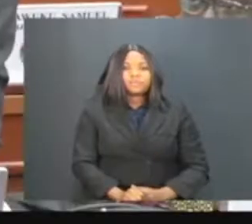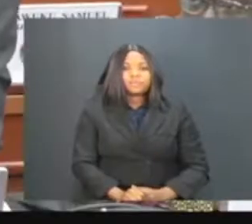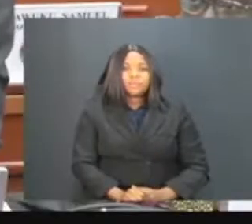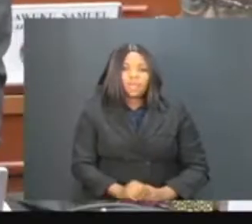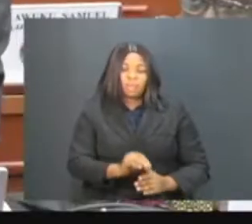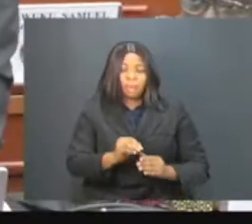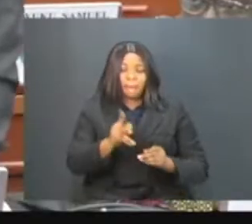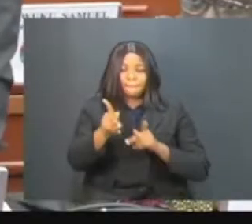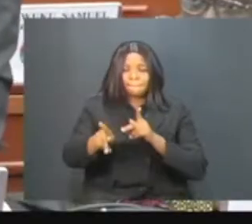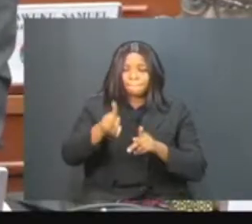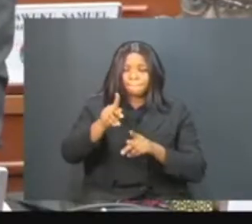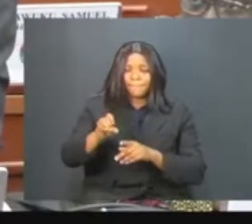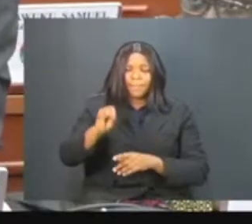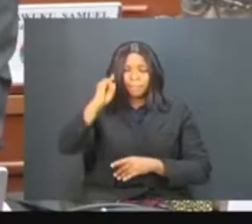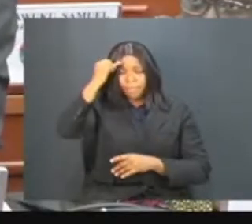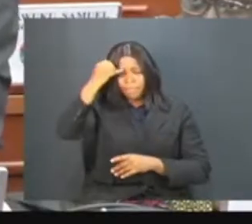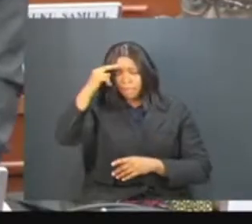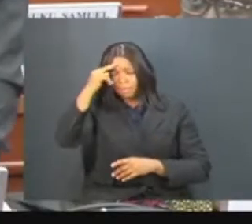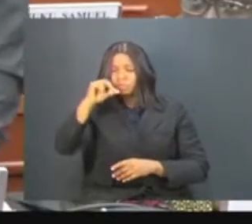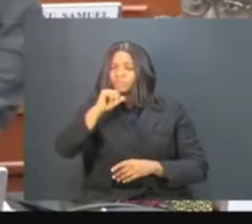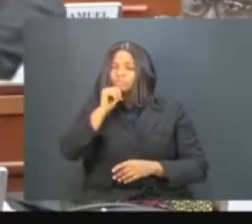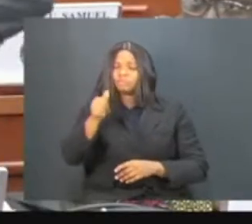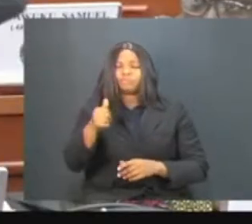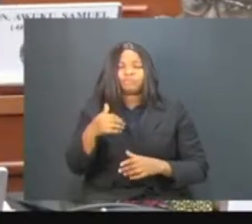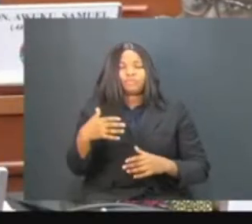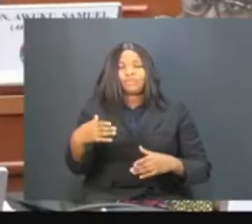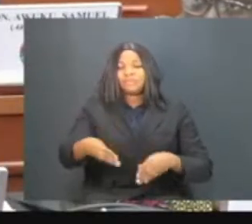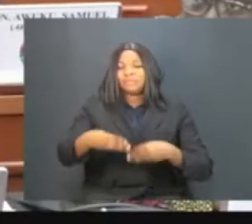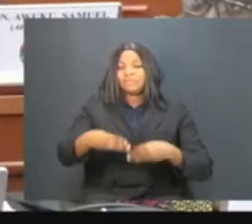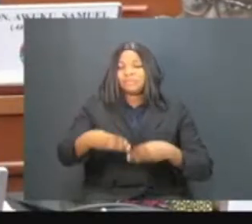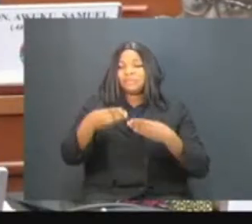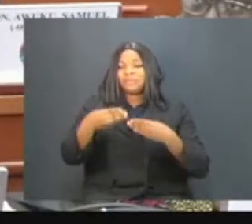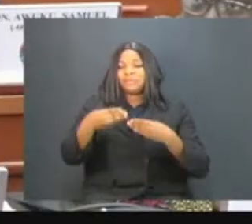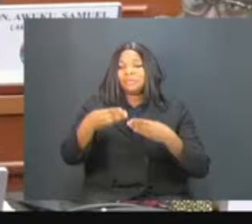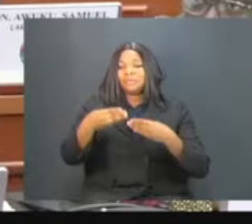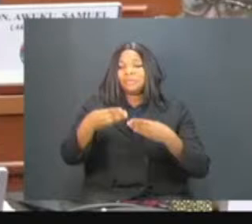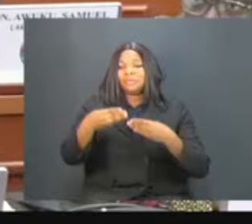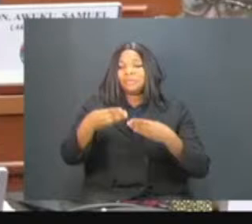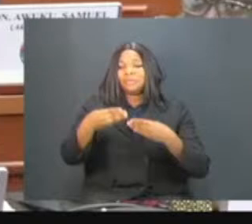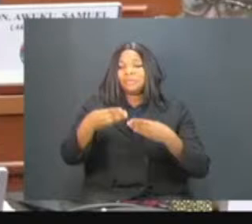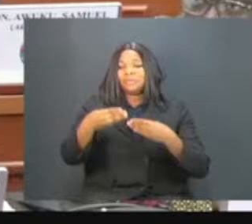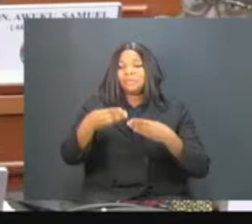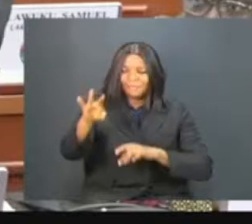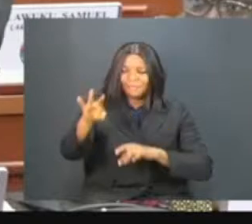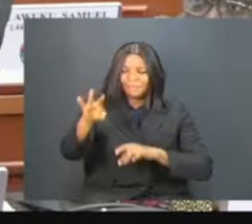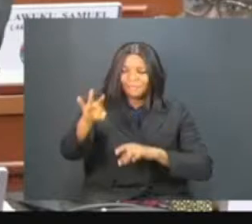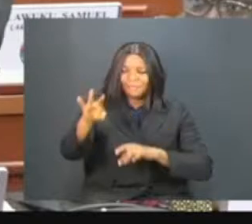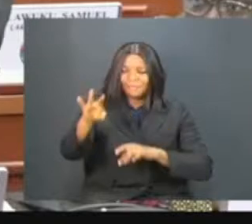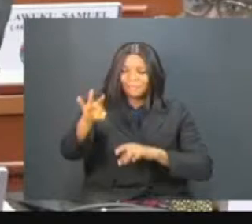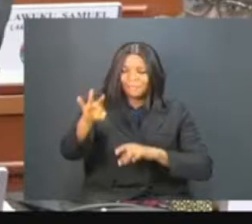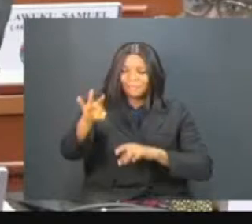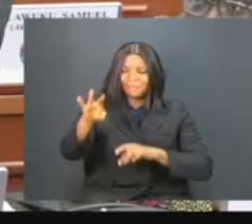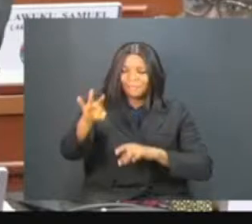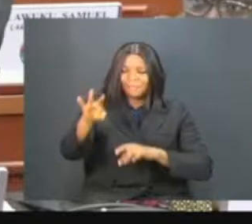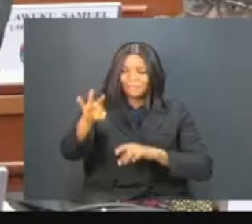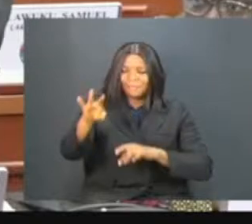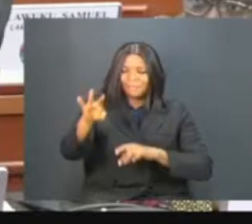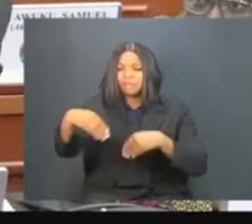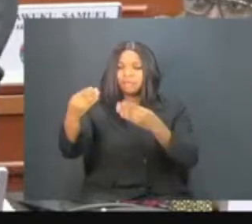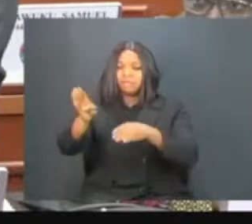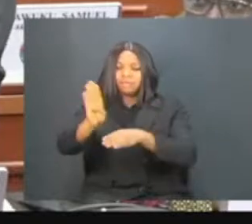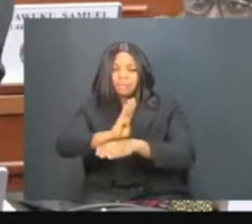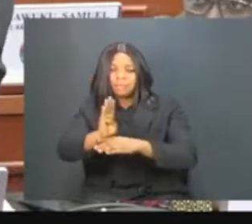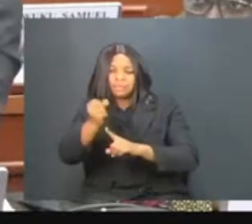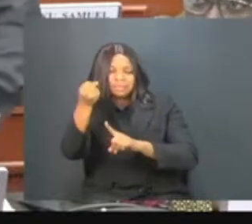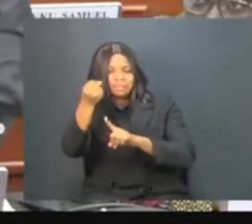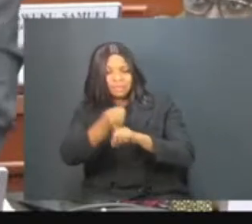still not found jobs for, the men he hasn't found jobs for, he would then find jobs for them, buy a few land cruisers for them, give them salaries, give